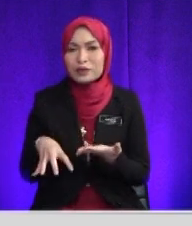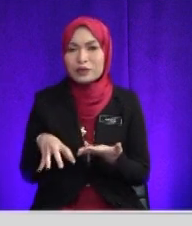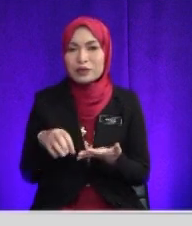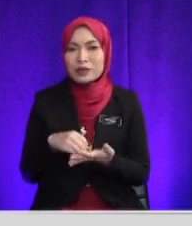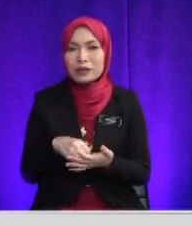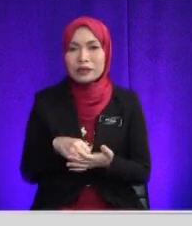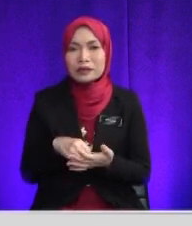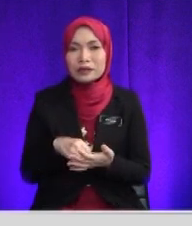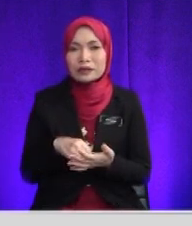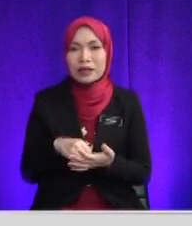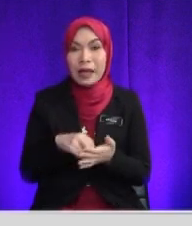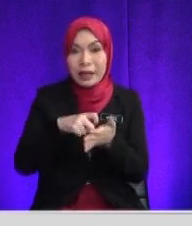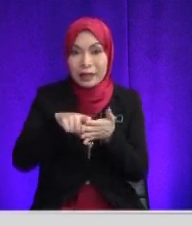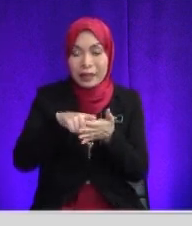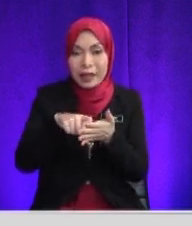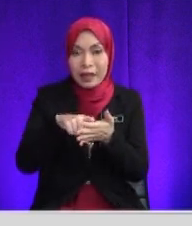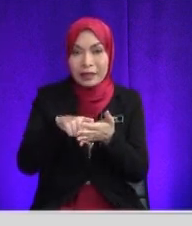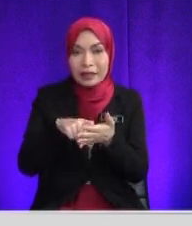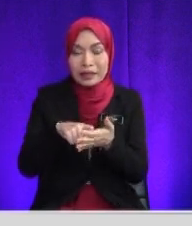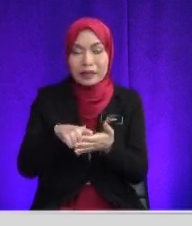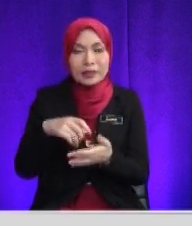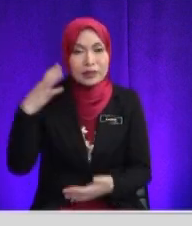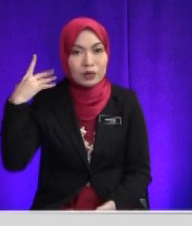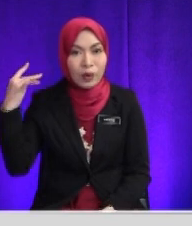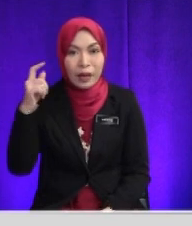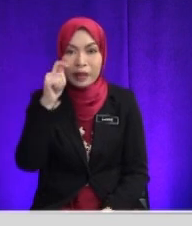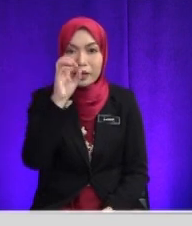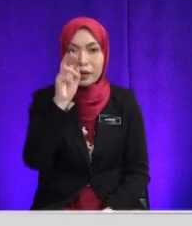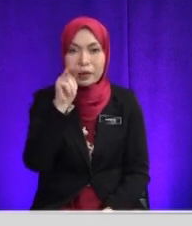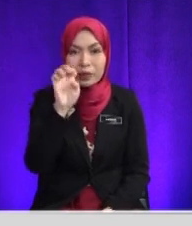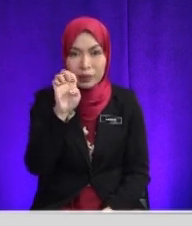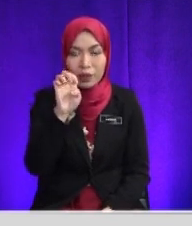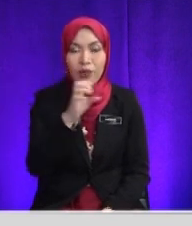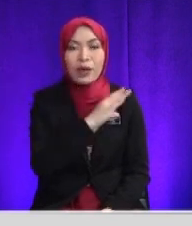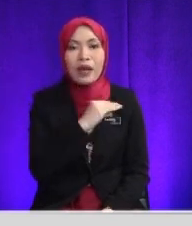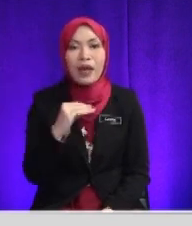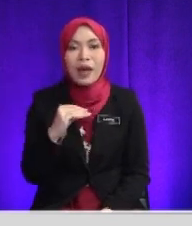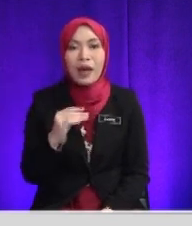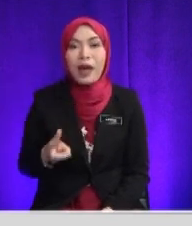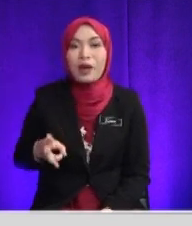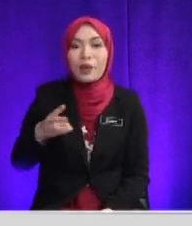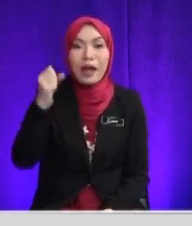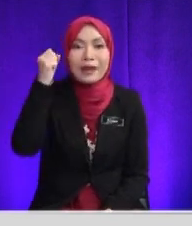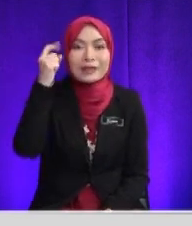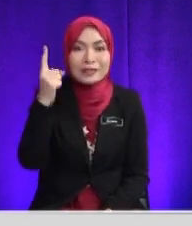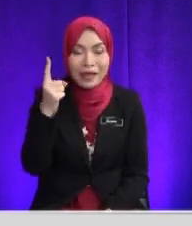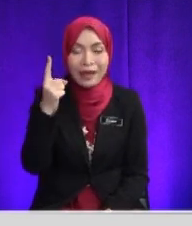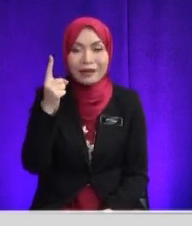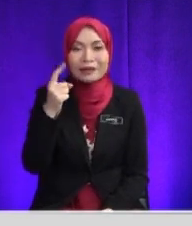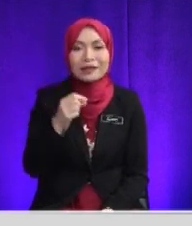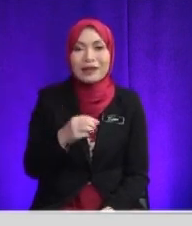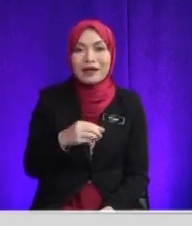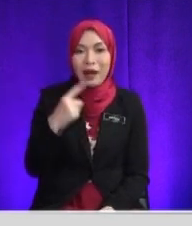evaluate the tone and voice of the speaker to show empathy, so they can understand the emotion or the information delivered by the